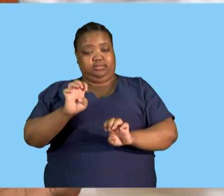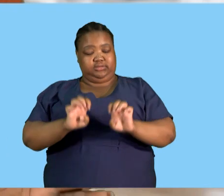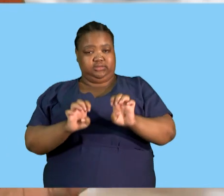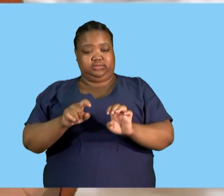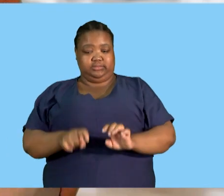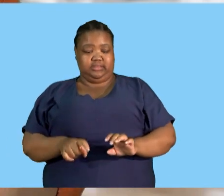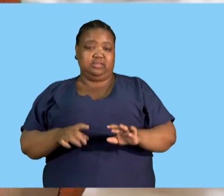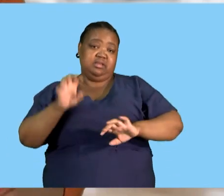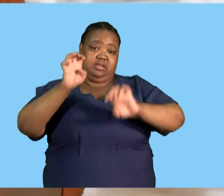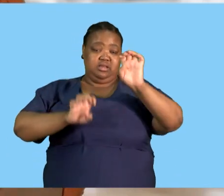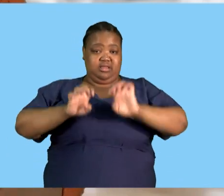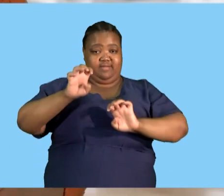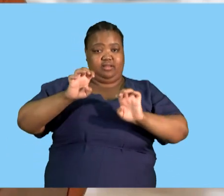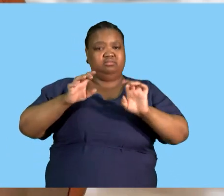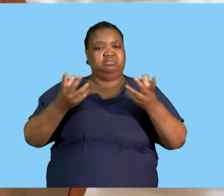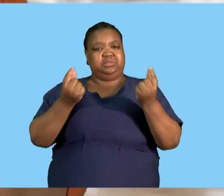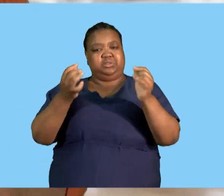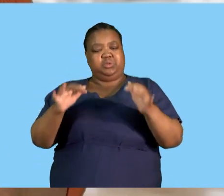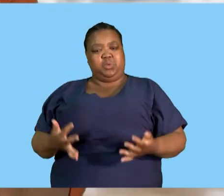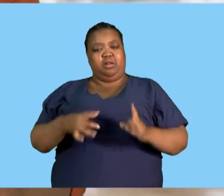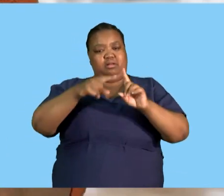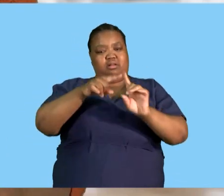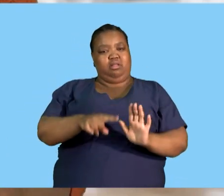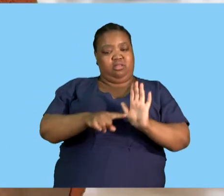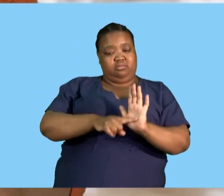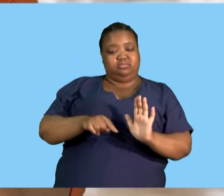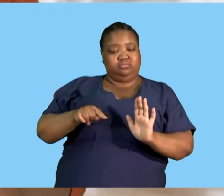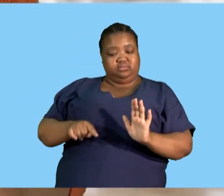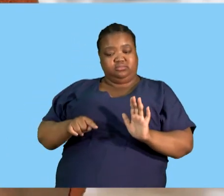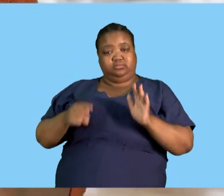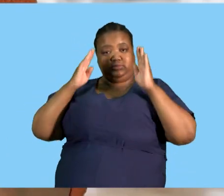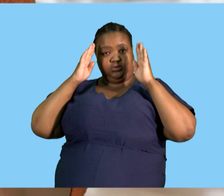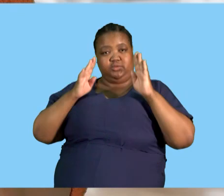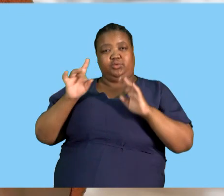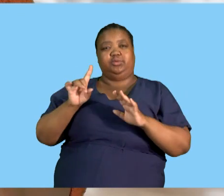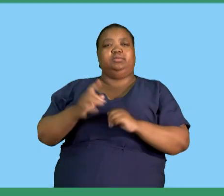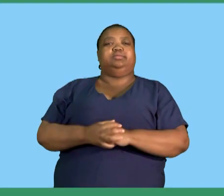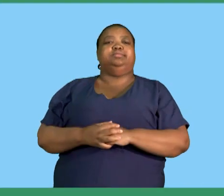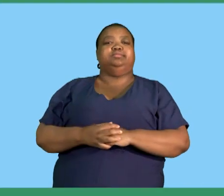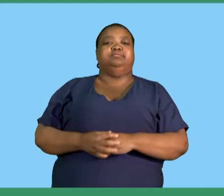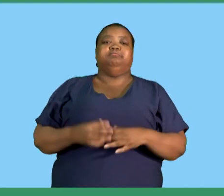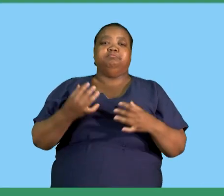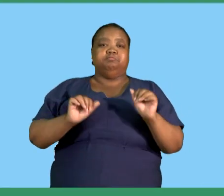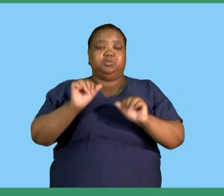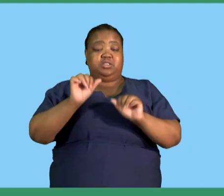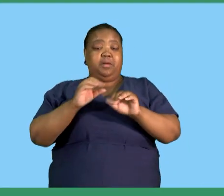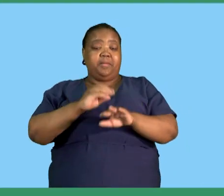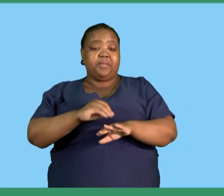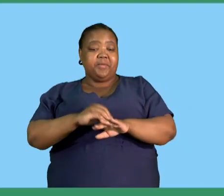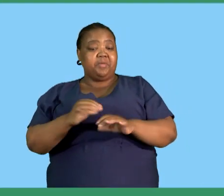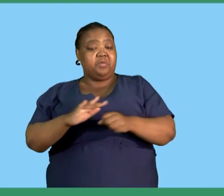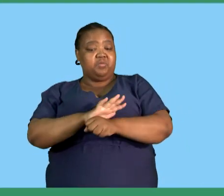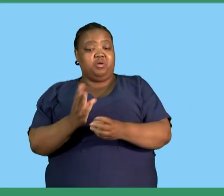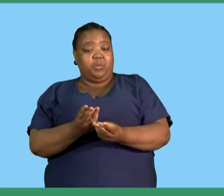looking at the advantages and the disadvantages of that solution that we've taken. So now you need to assess whether the problem has